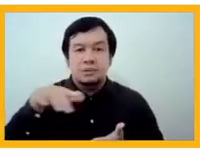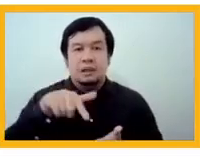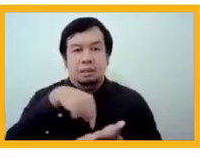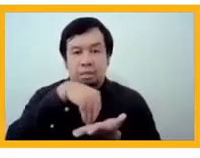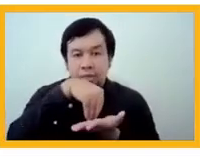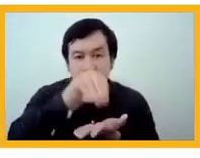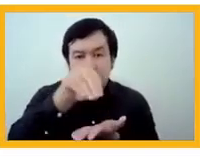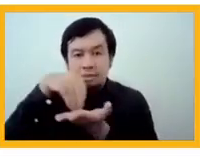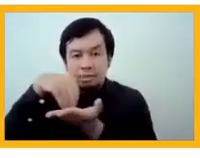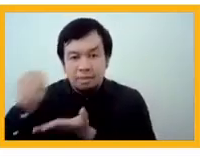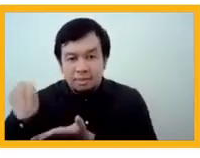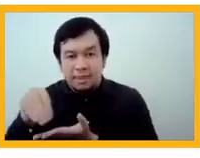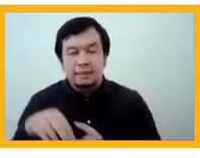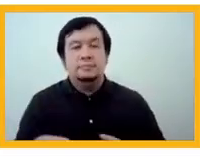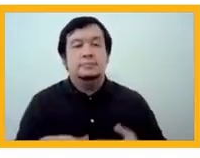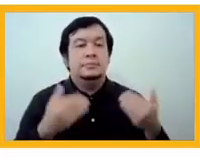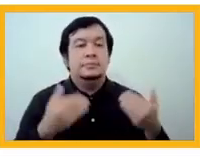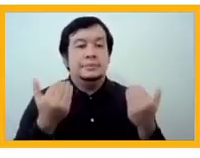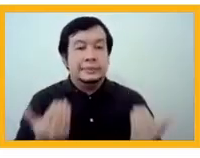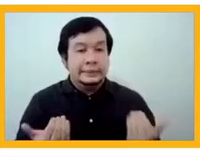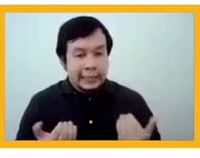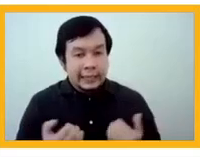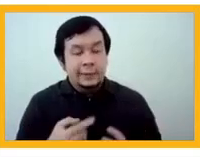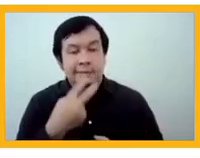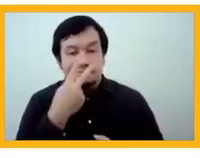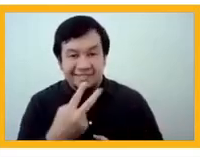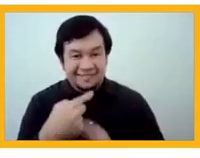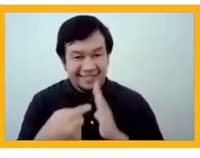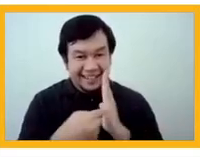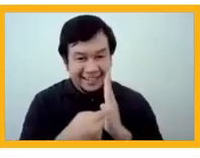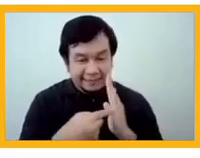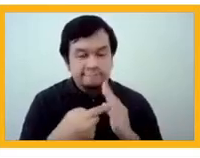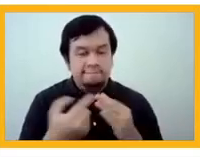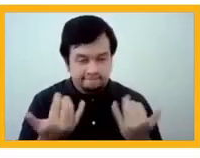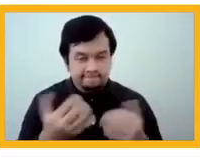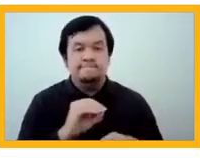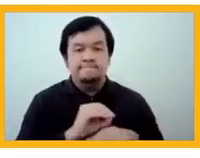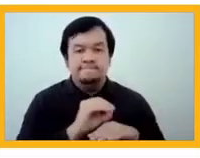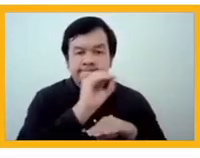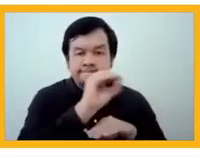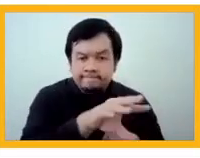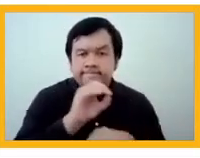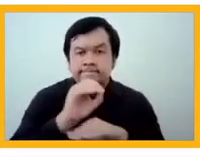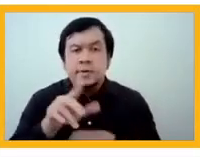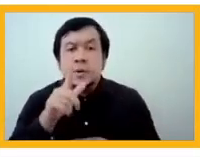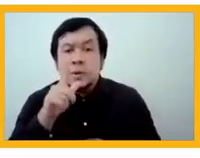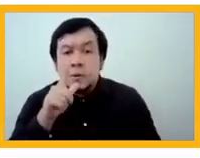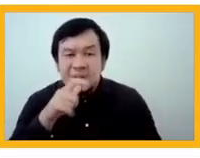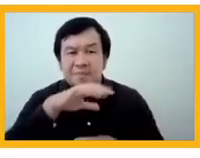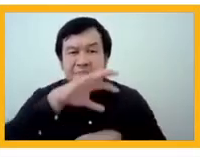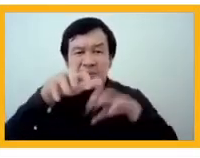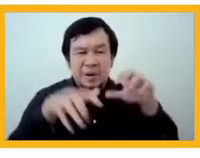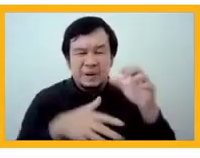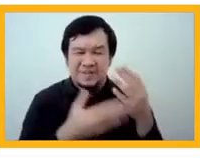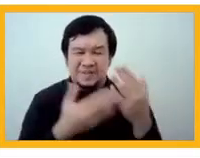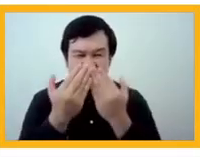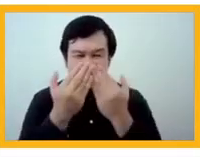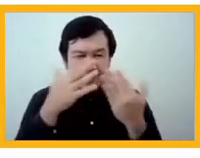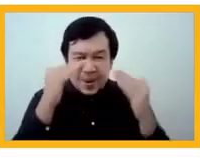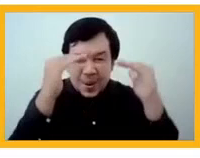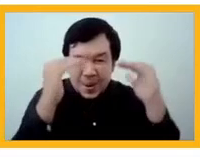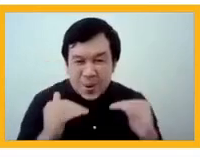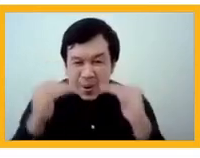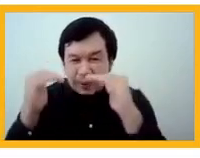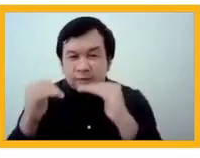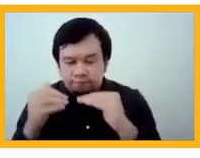technology to low-income communities, but at scale, this is still the newer technologies are still disproportionately being deployed